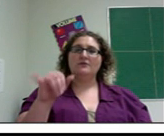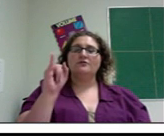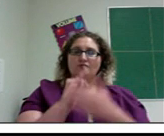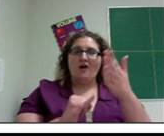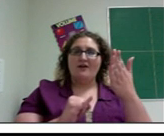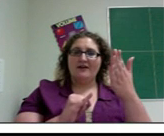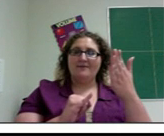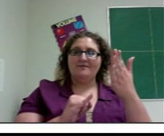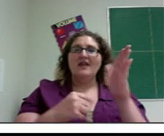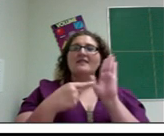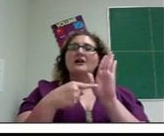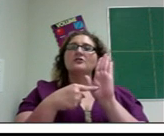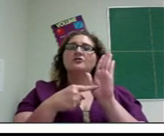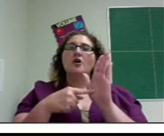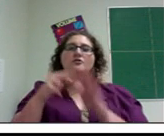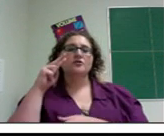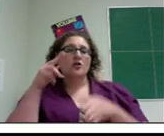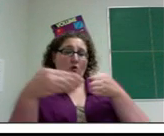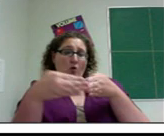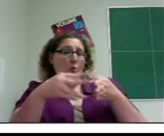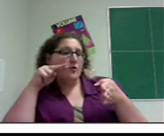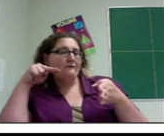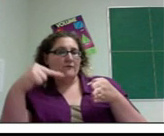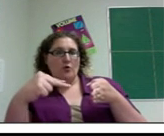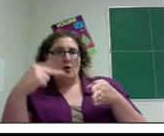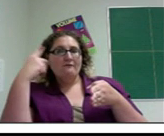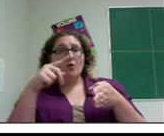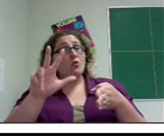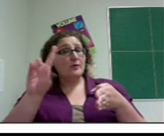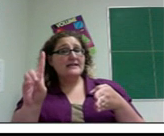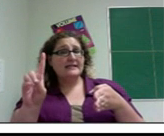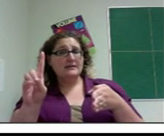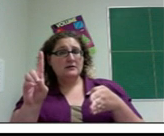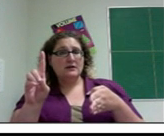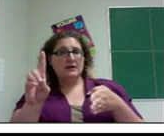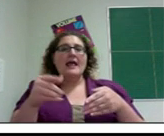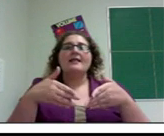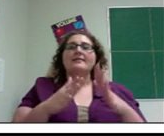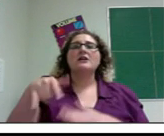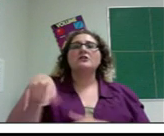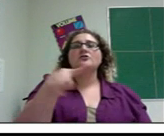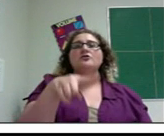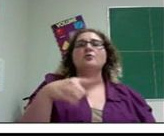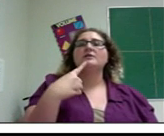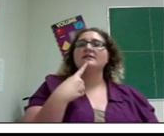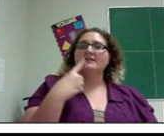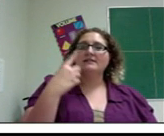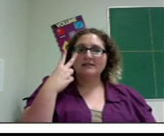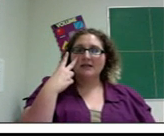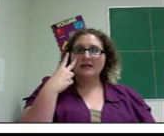shows a corner view of a three-dimensional figure. It allows you to see the top,